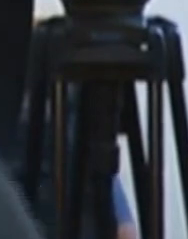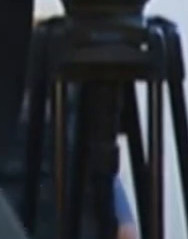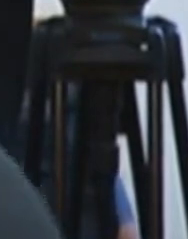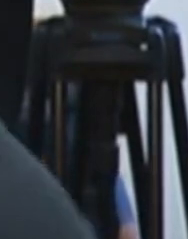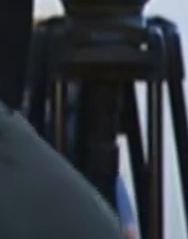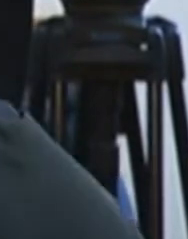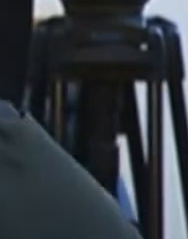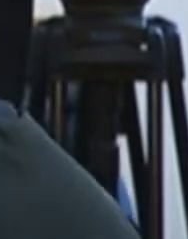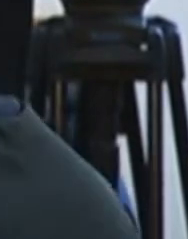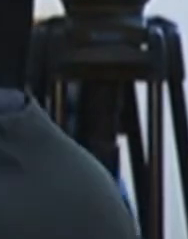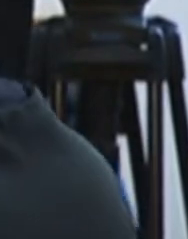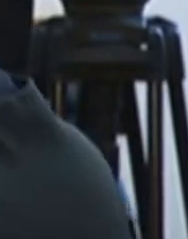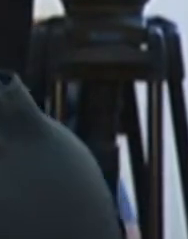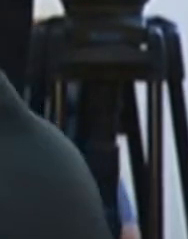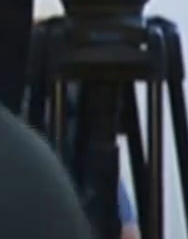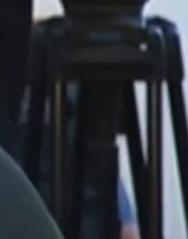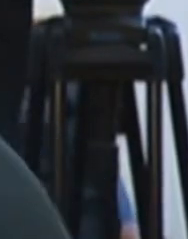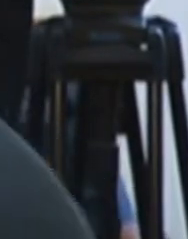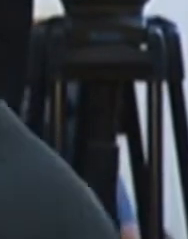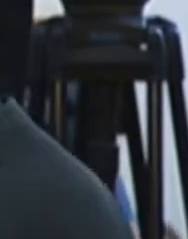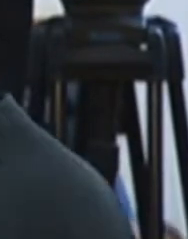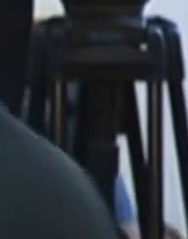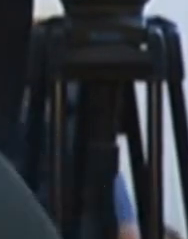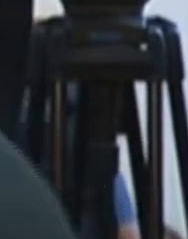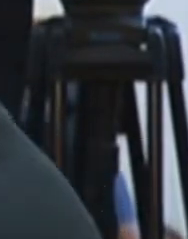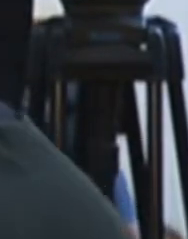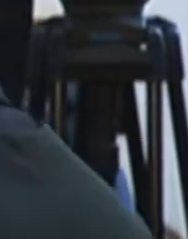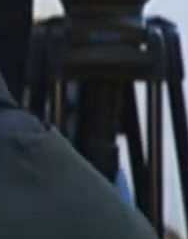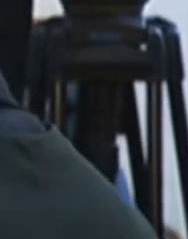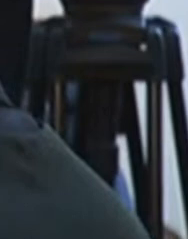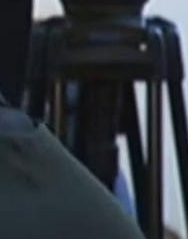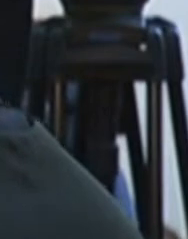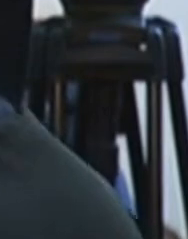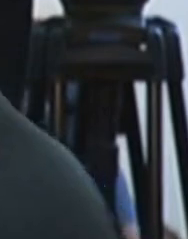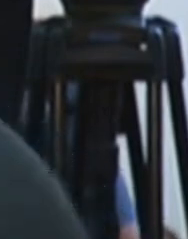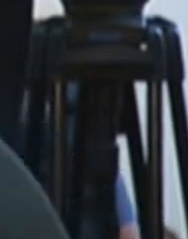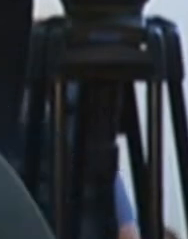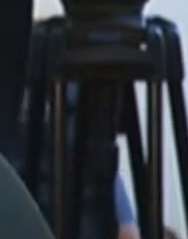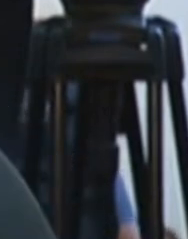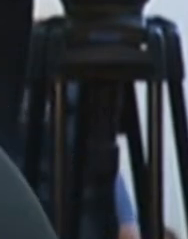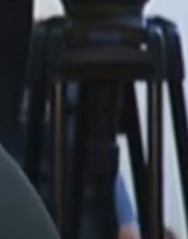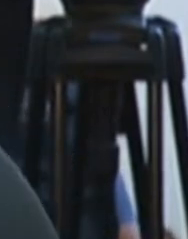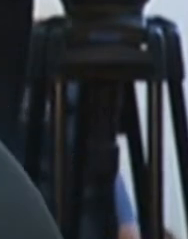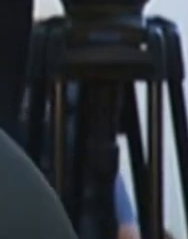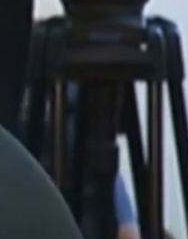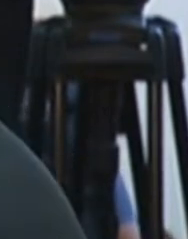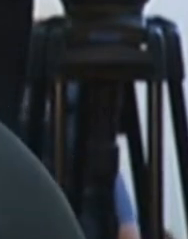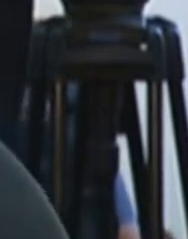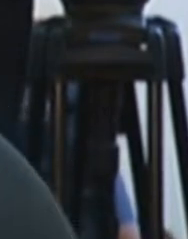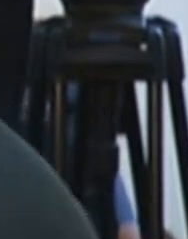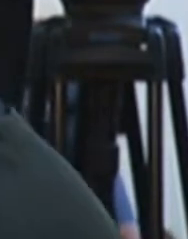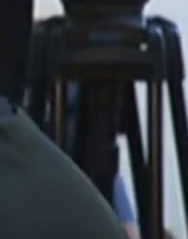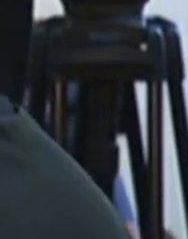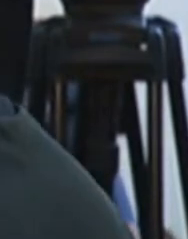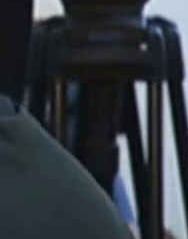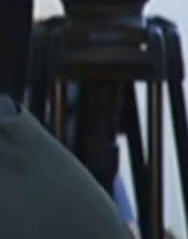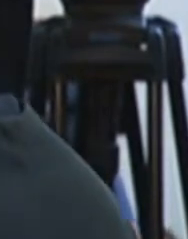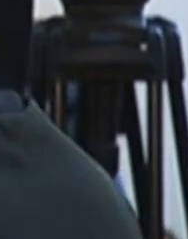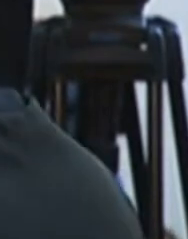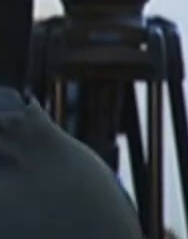released with immediate effect. I would, in the light of that, Your Worship, vehemently object to any